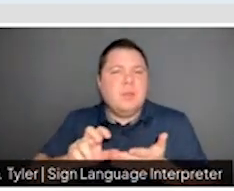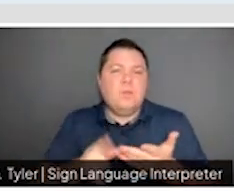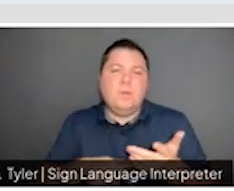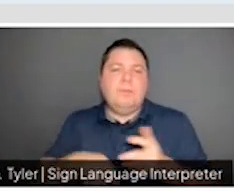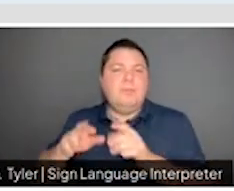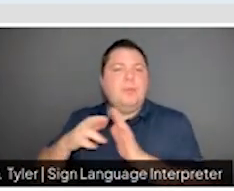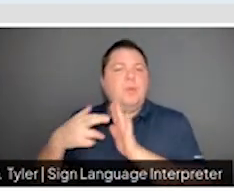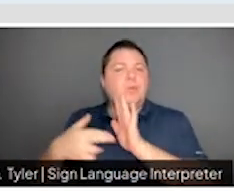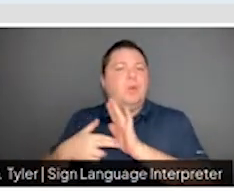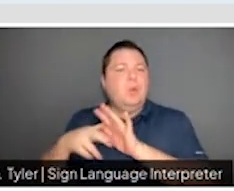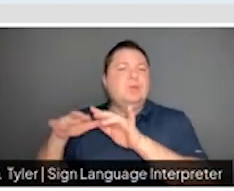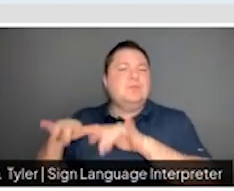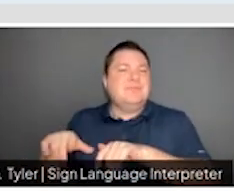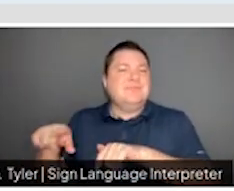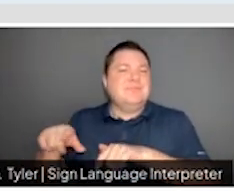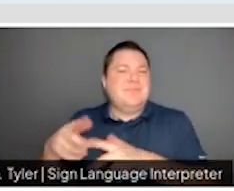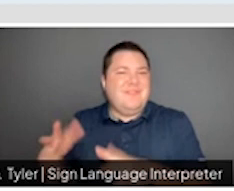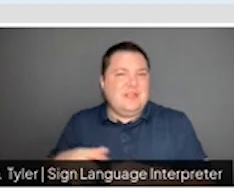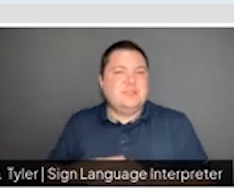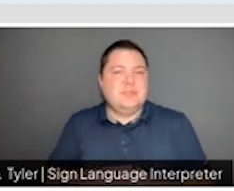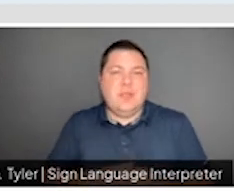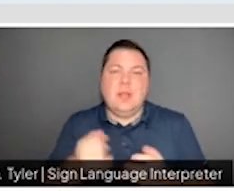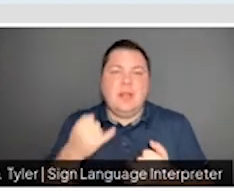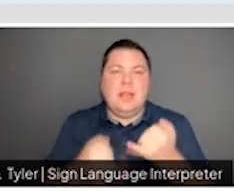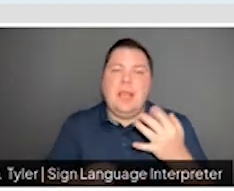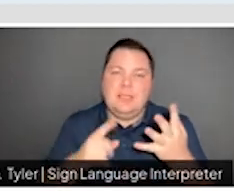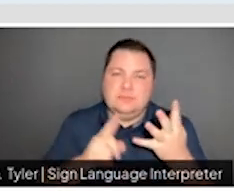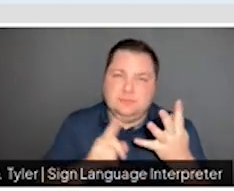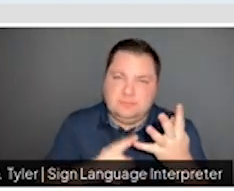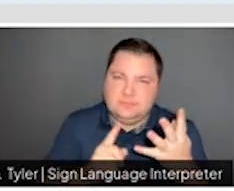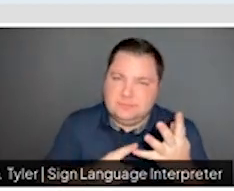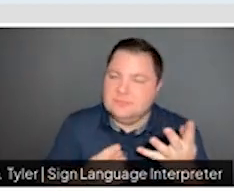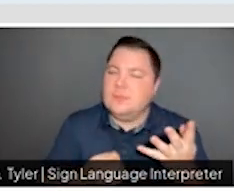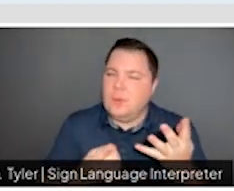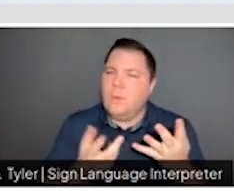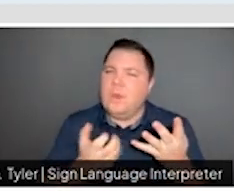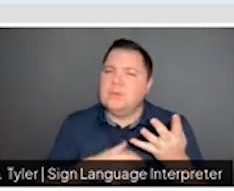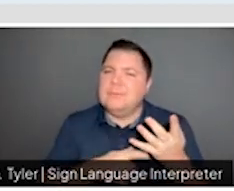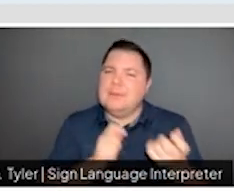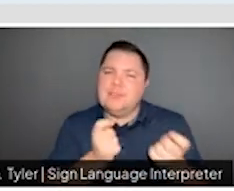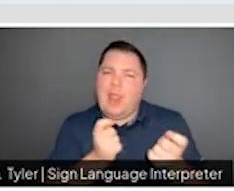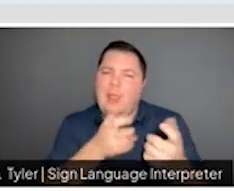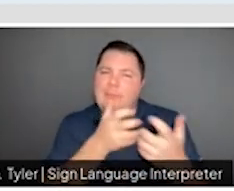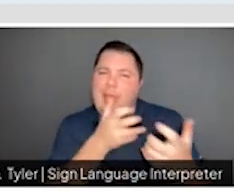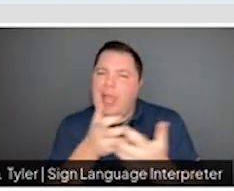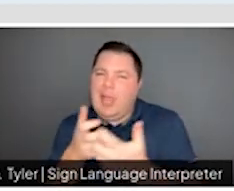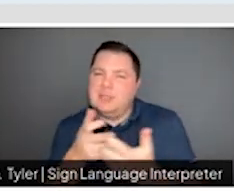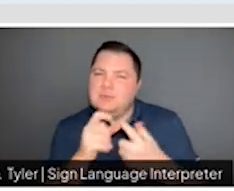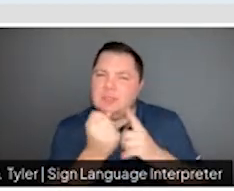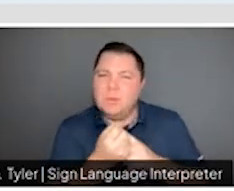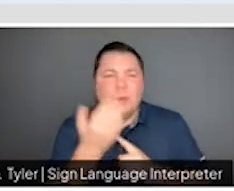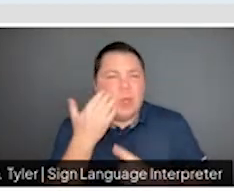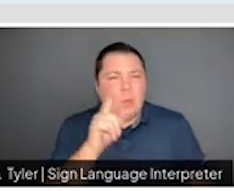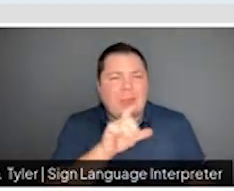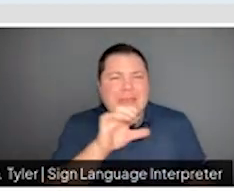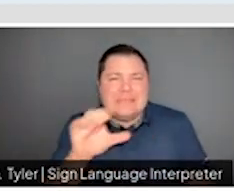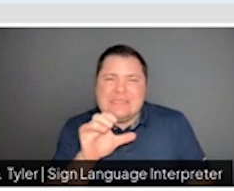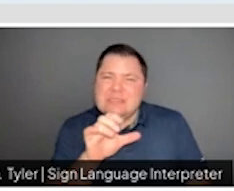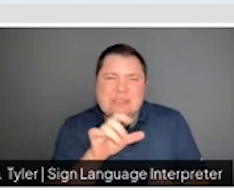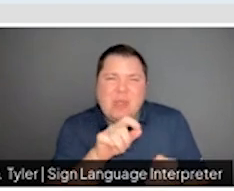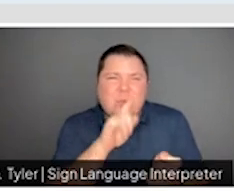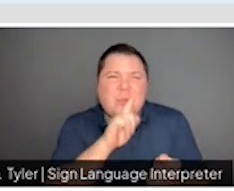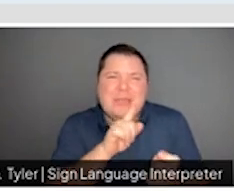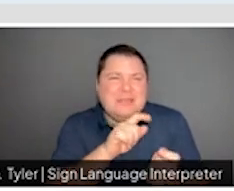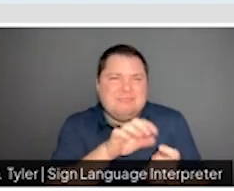And of course, lastly, not least, but we really wanted this tool to be customized, and we know how LLCs are so unique to the entity level.